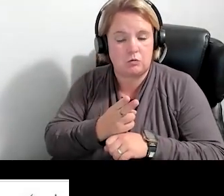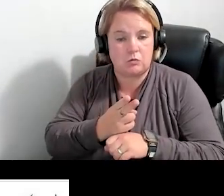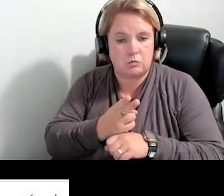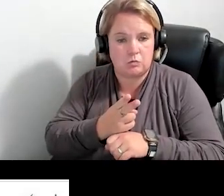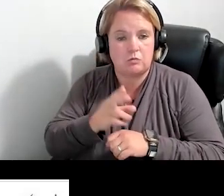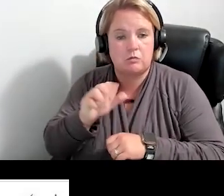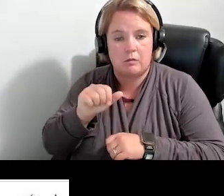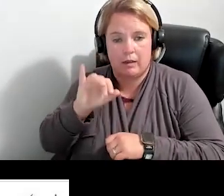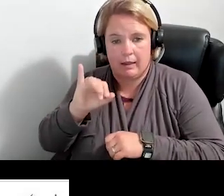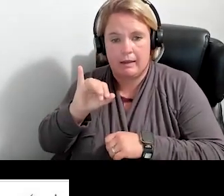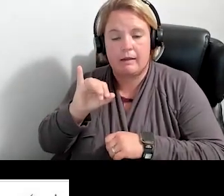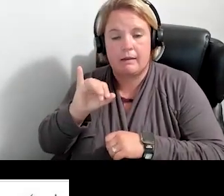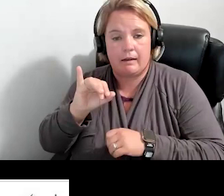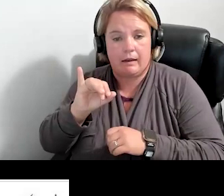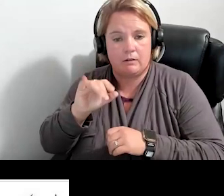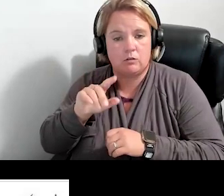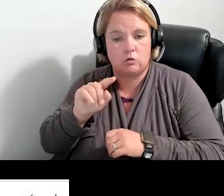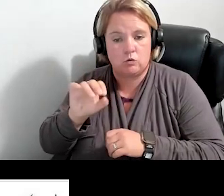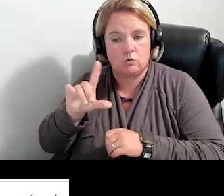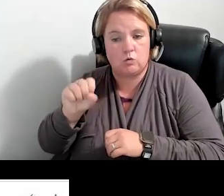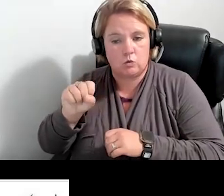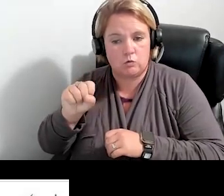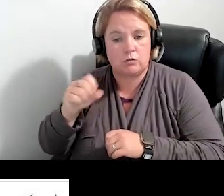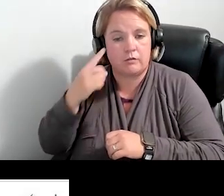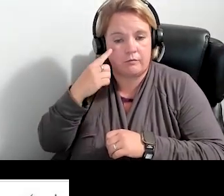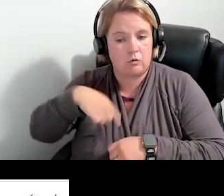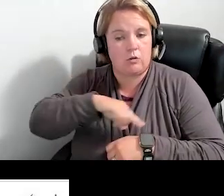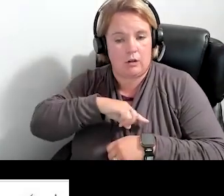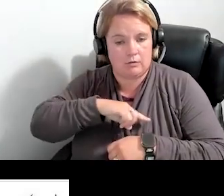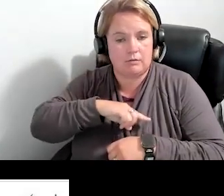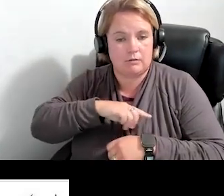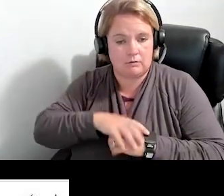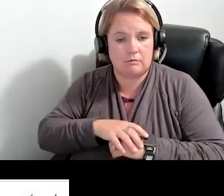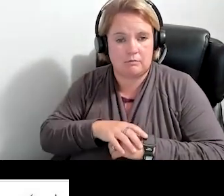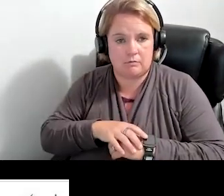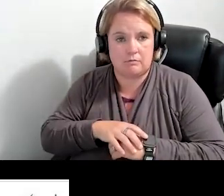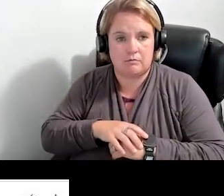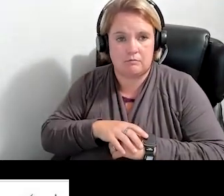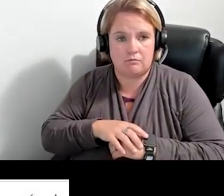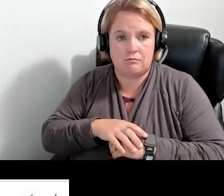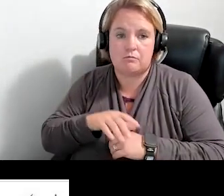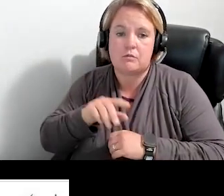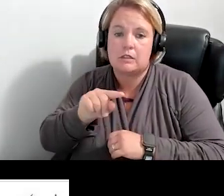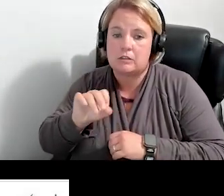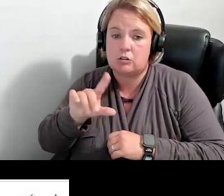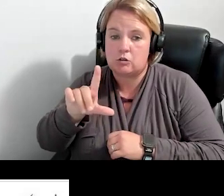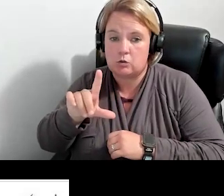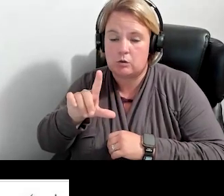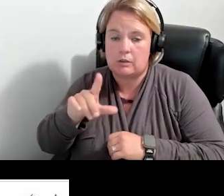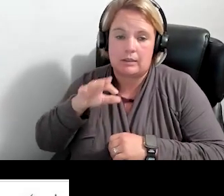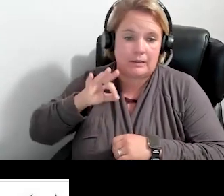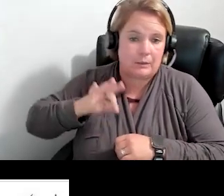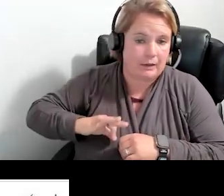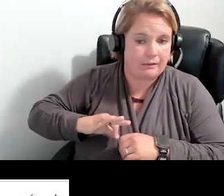these AI-enabled tools to our benefit, right? It's just a tool. It's either a benefit or a